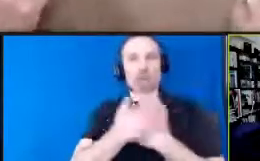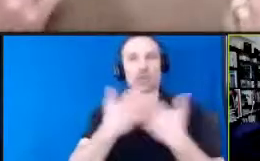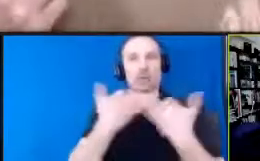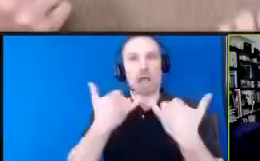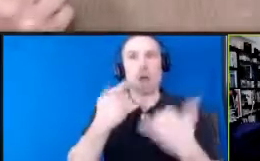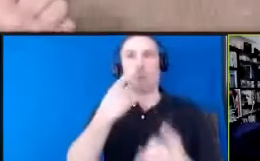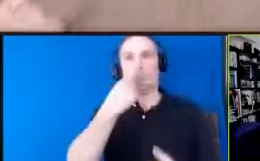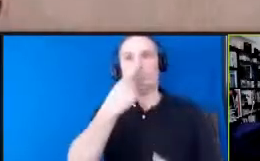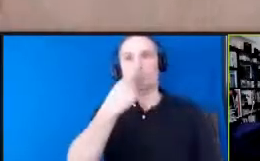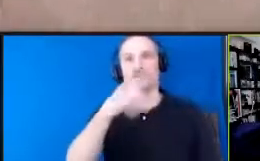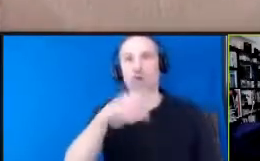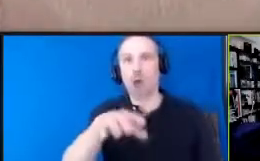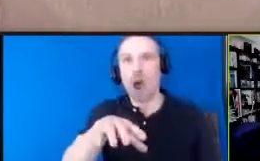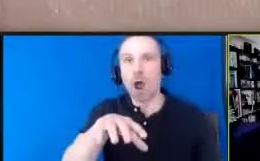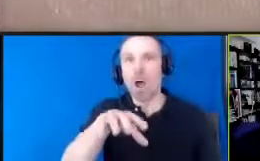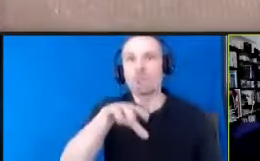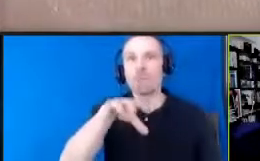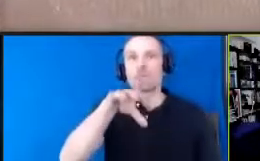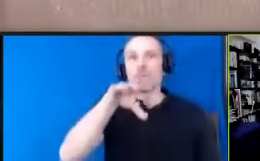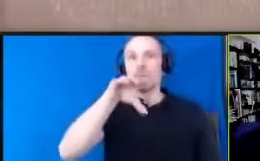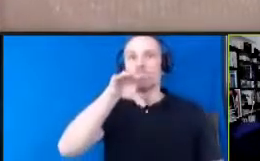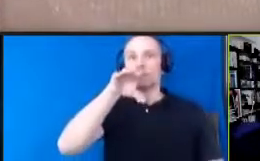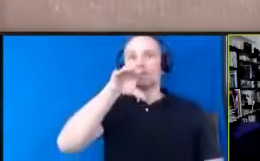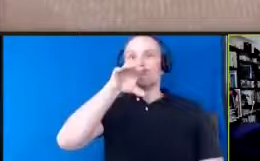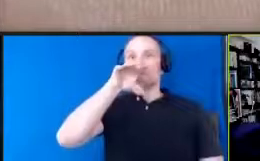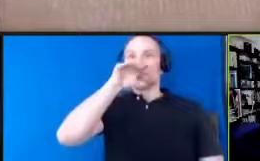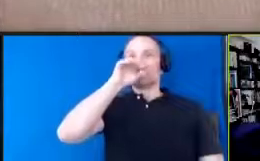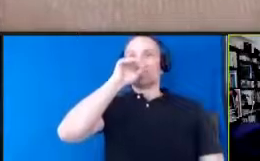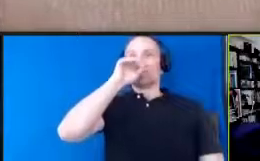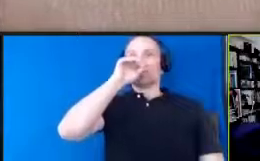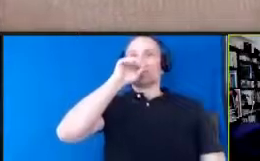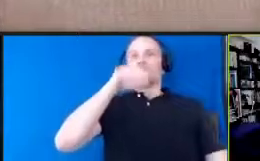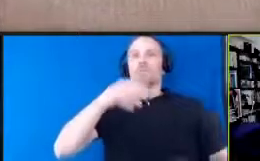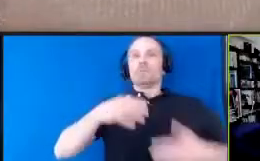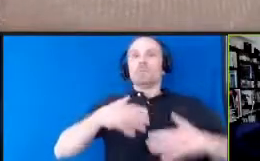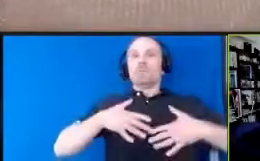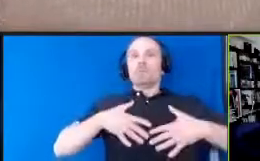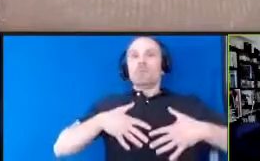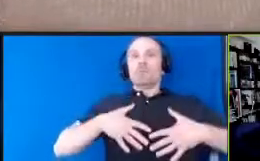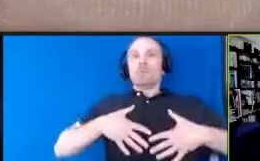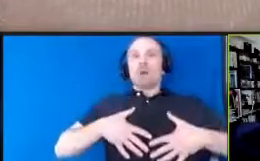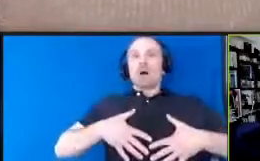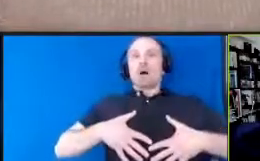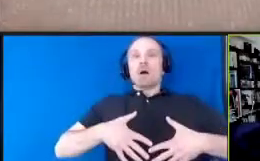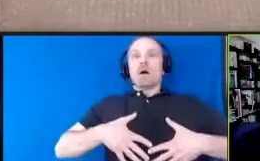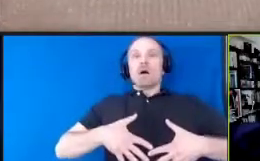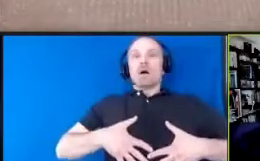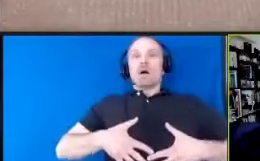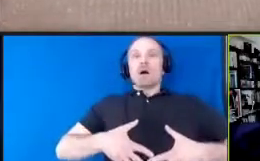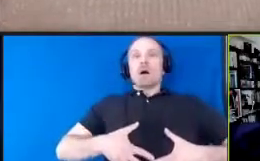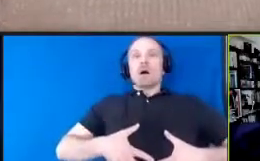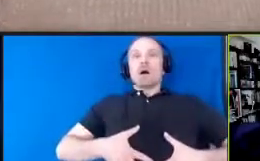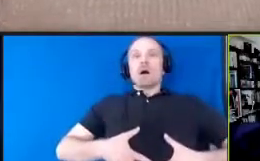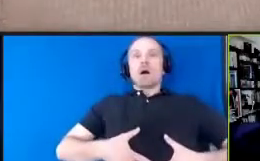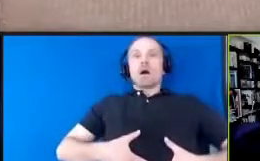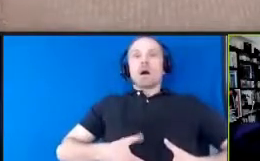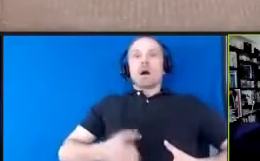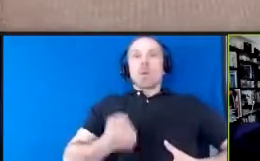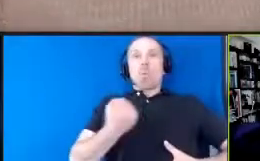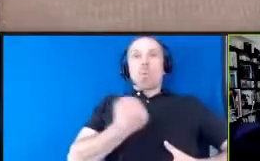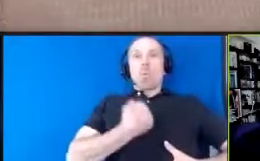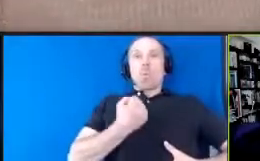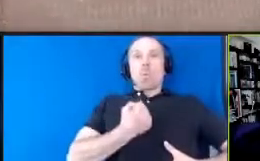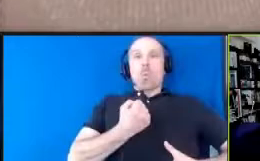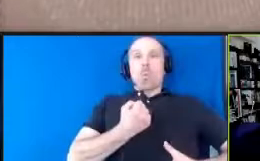nose, but we're going to let that breath come all the way down to our bellies and expand, and then just blow it all out. And